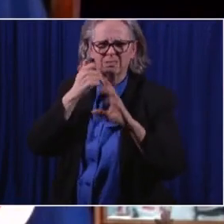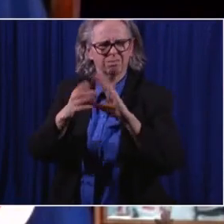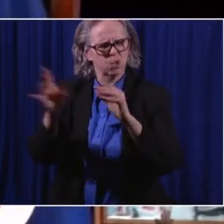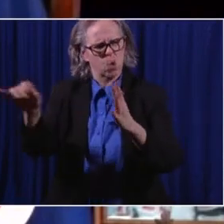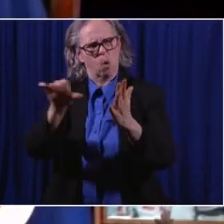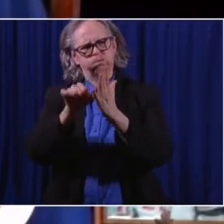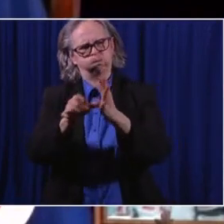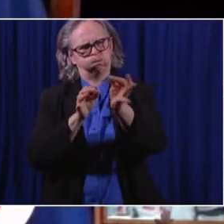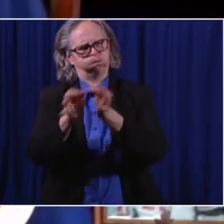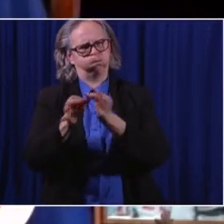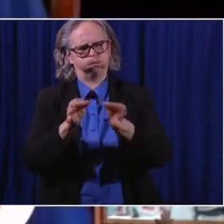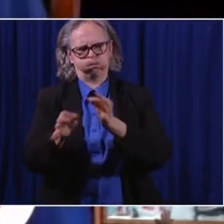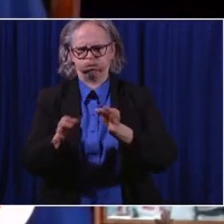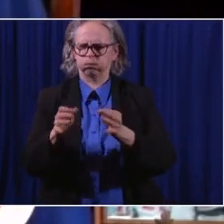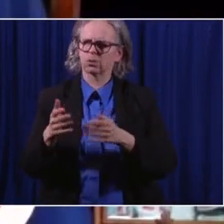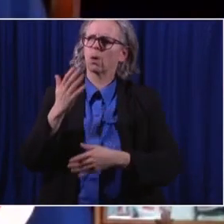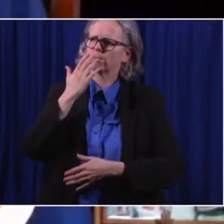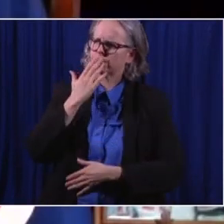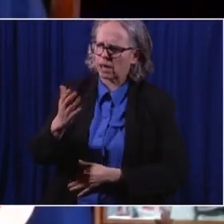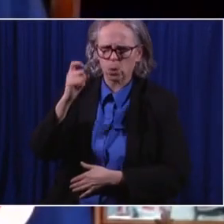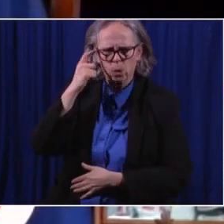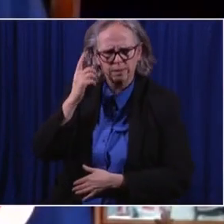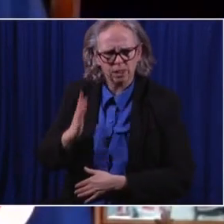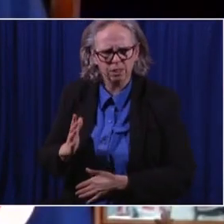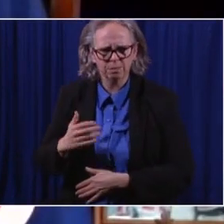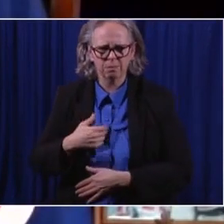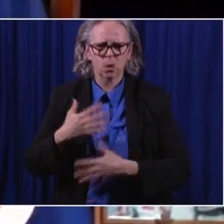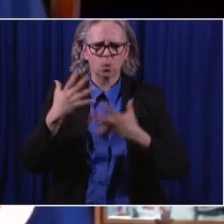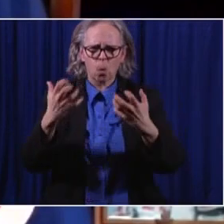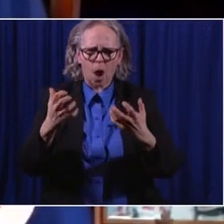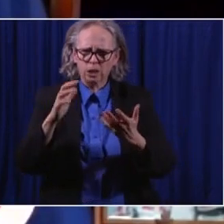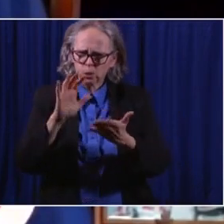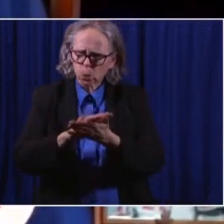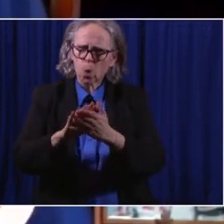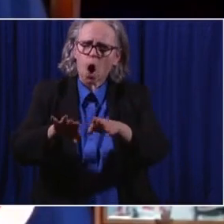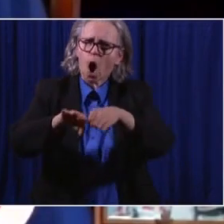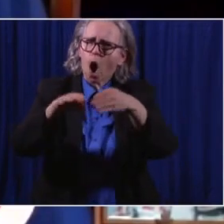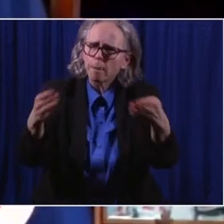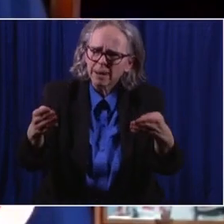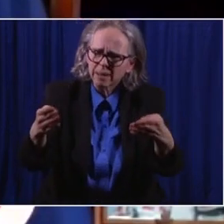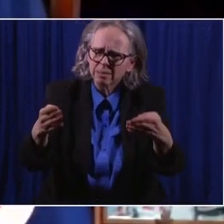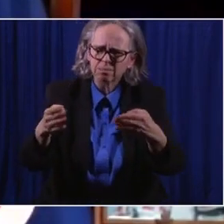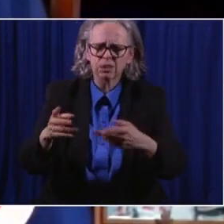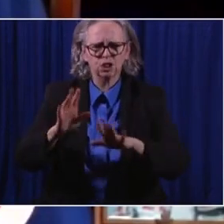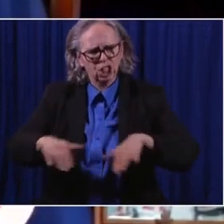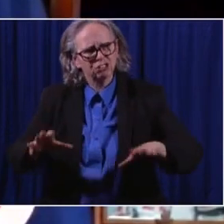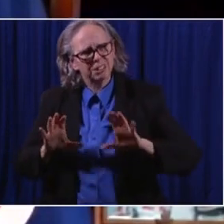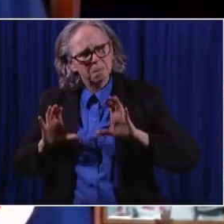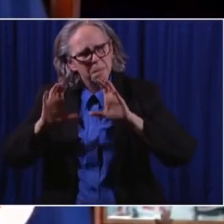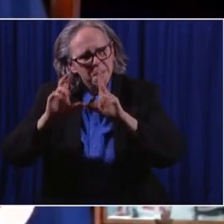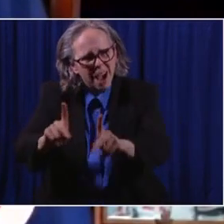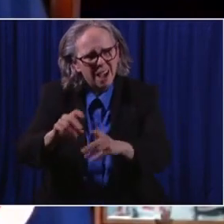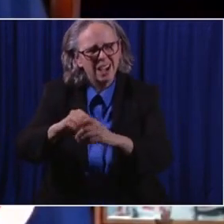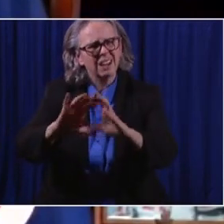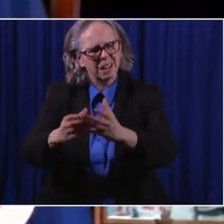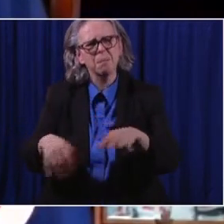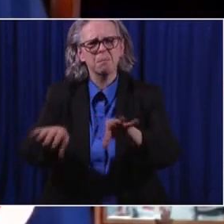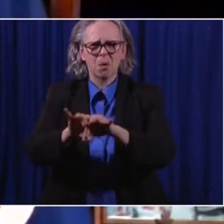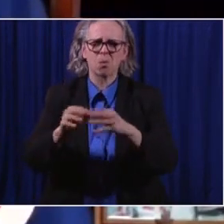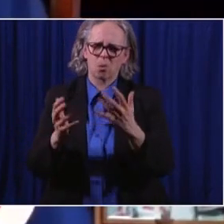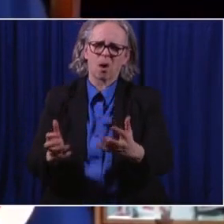help get the schools back open for in-person education. Kids have had a great deal